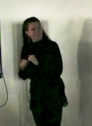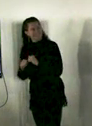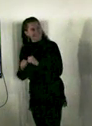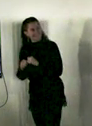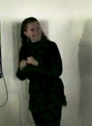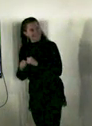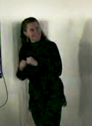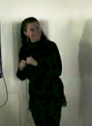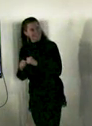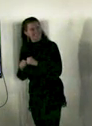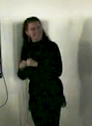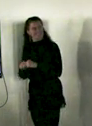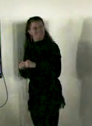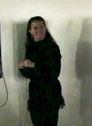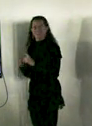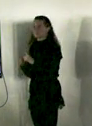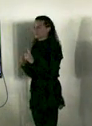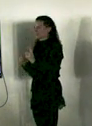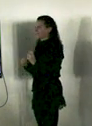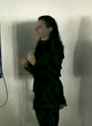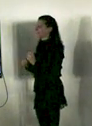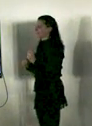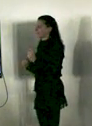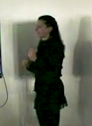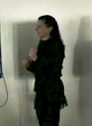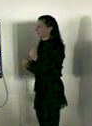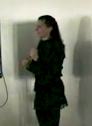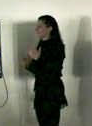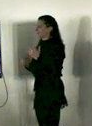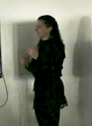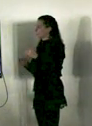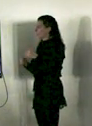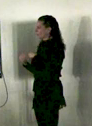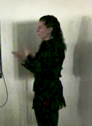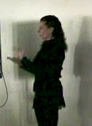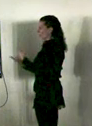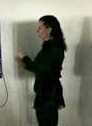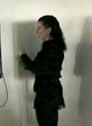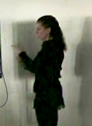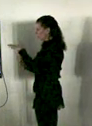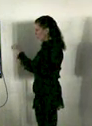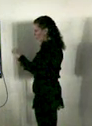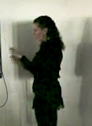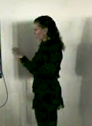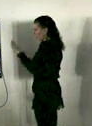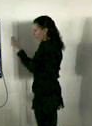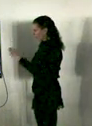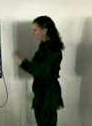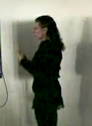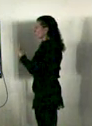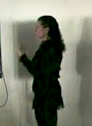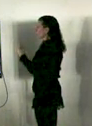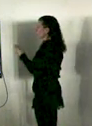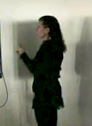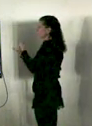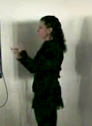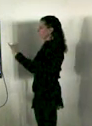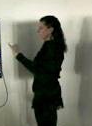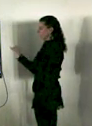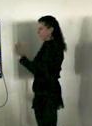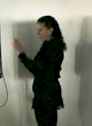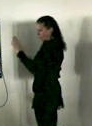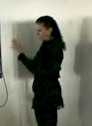forward. You want to take this directly to developers and studios. Support independent developers that are doing what you want.